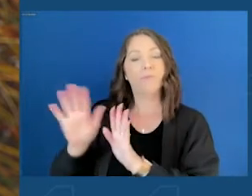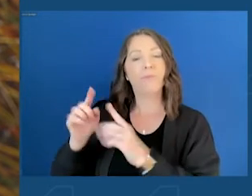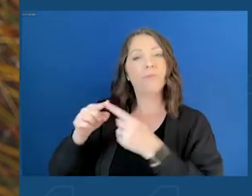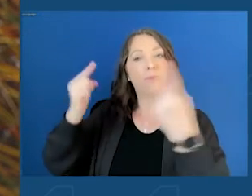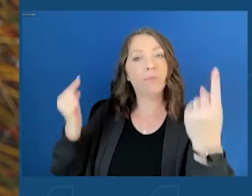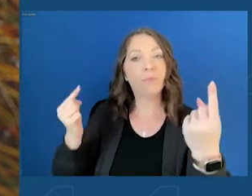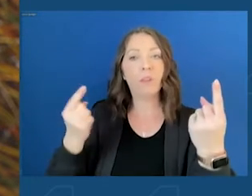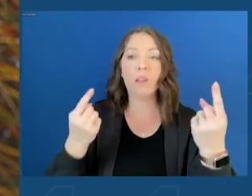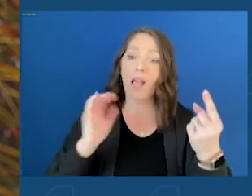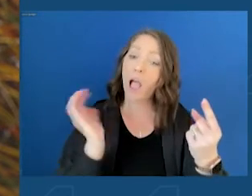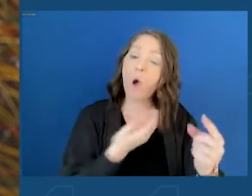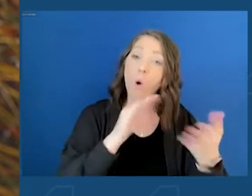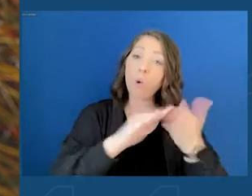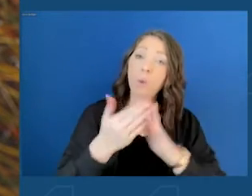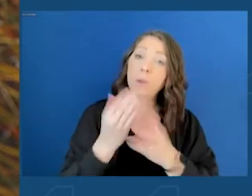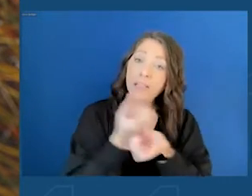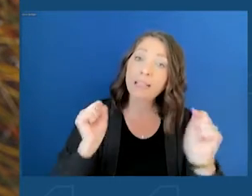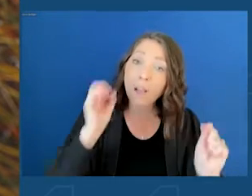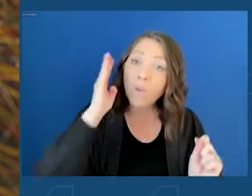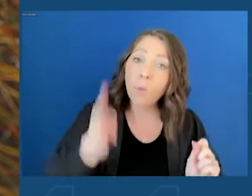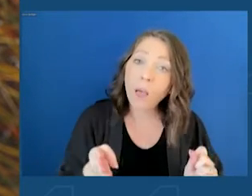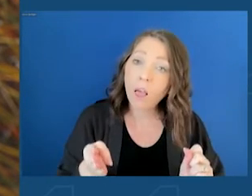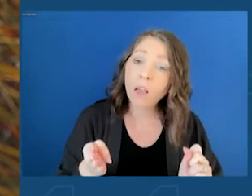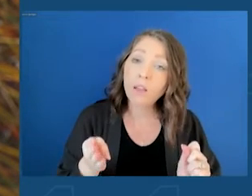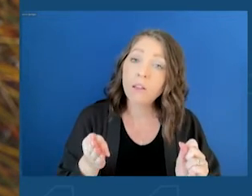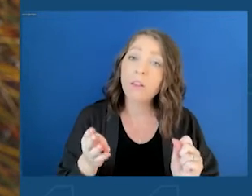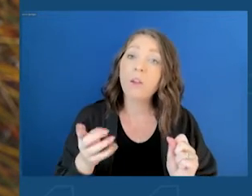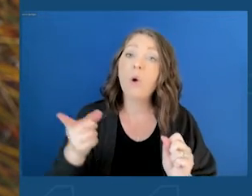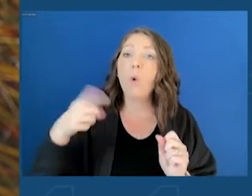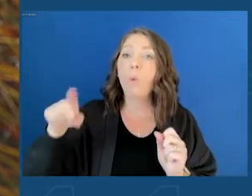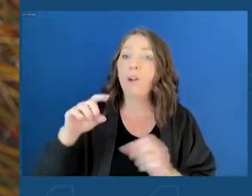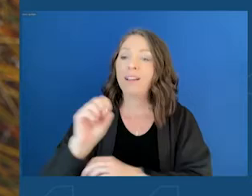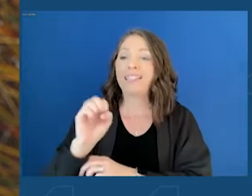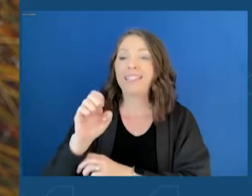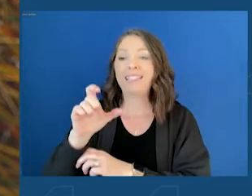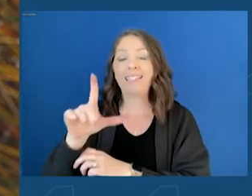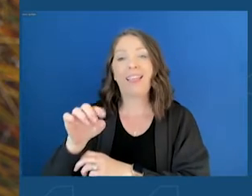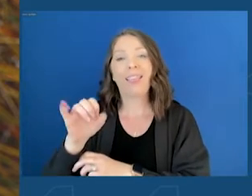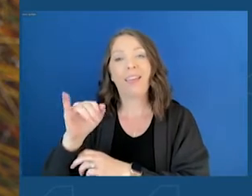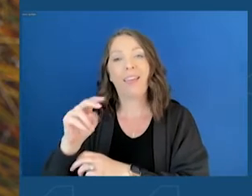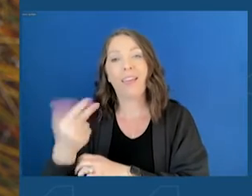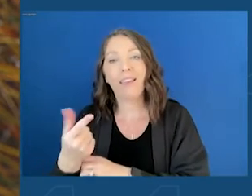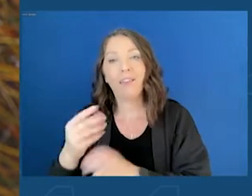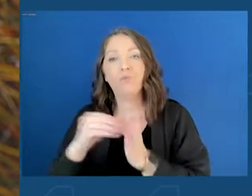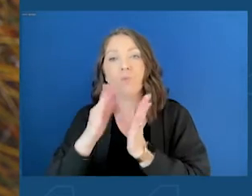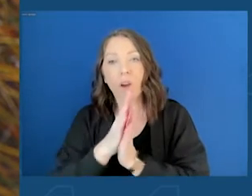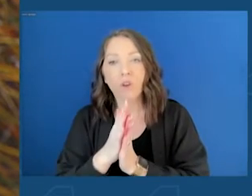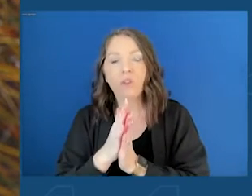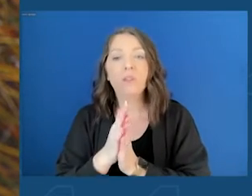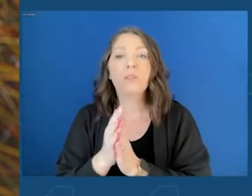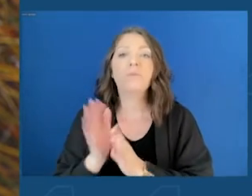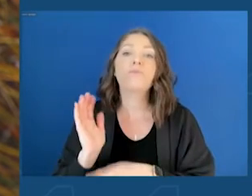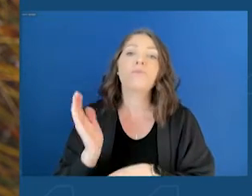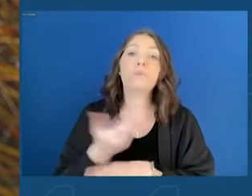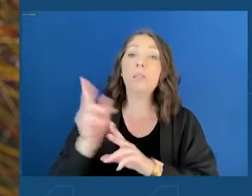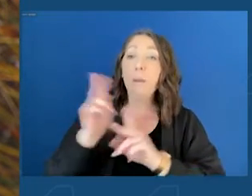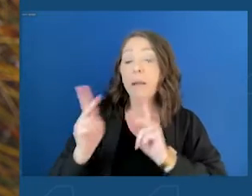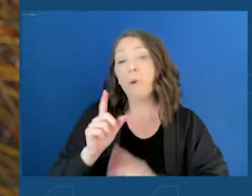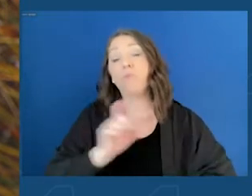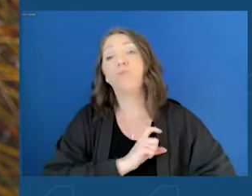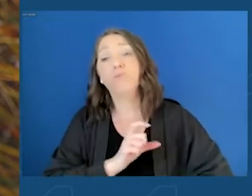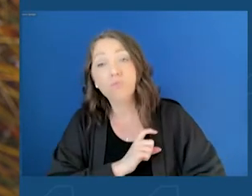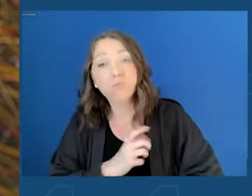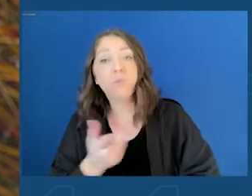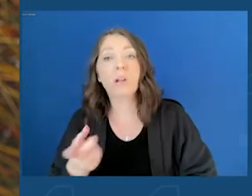communities safe because we're sealing and not expunging, and our folks who are prosecutors, who are law enforcement, will continue to